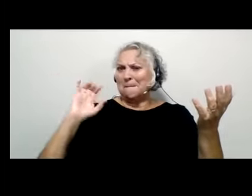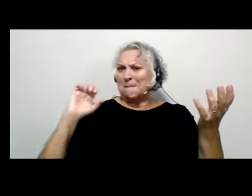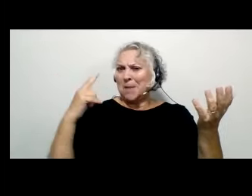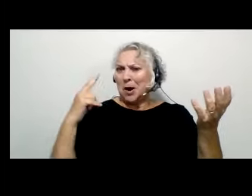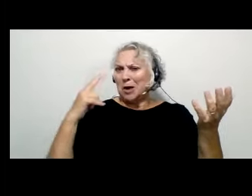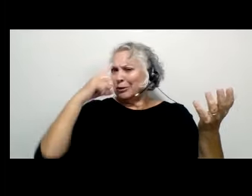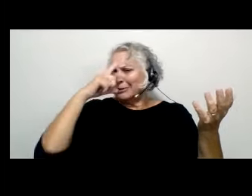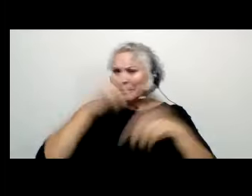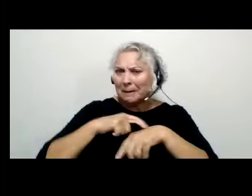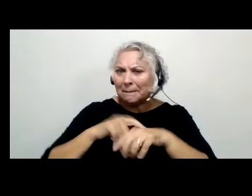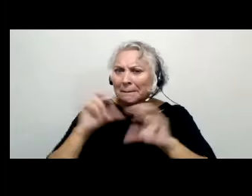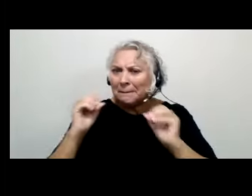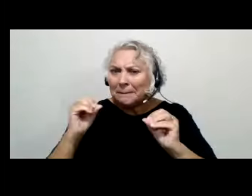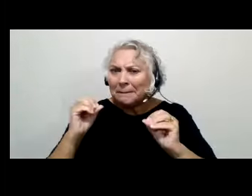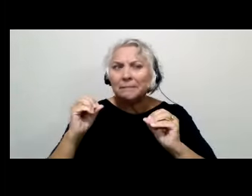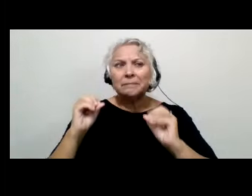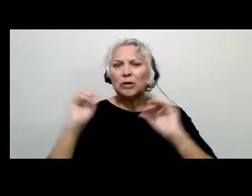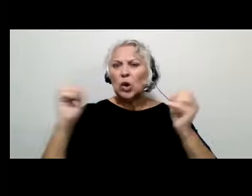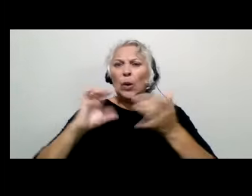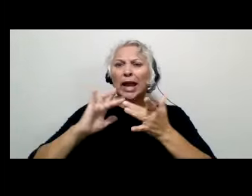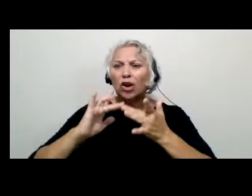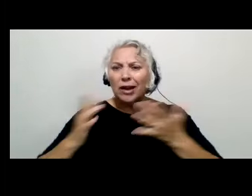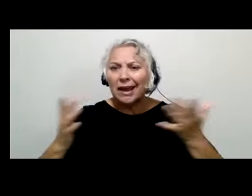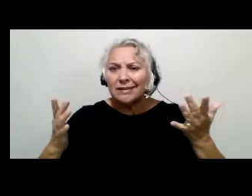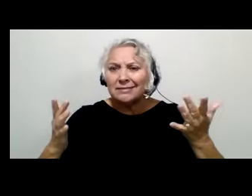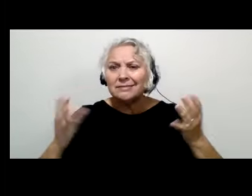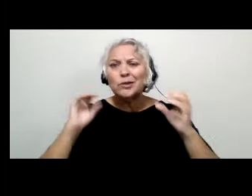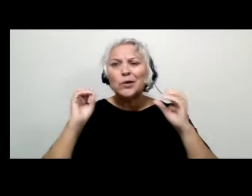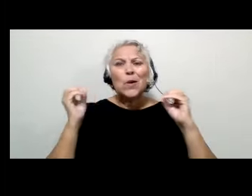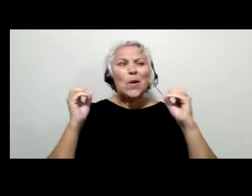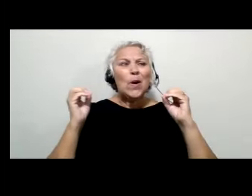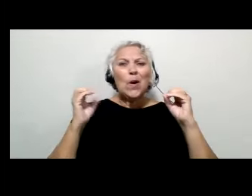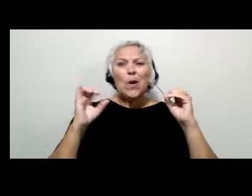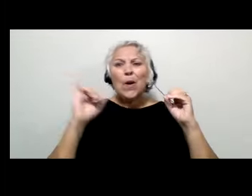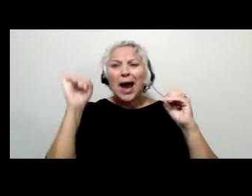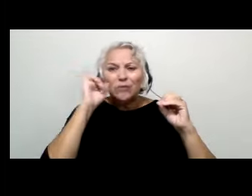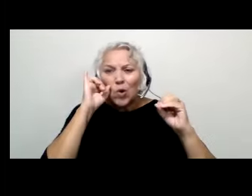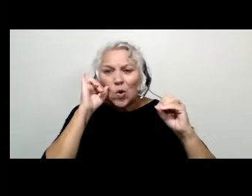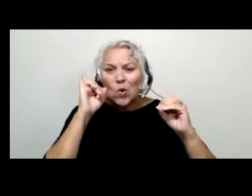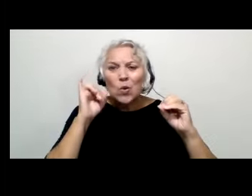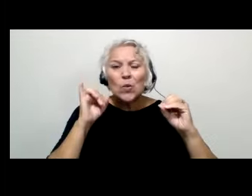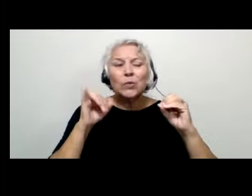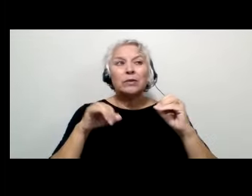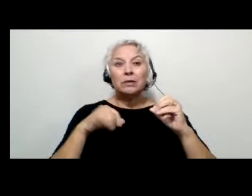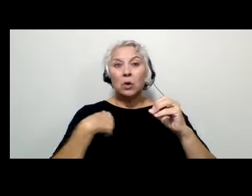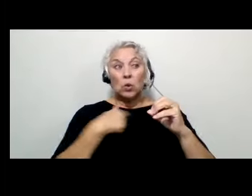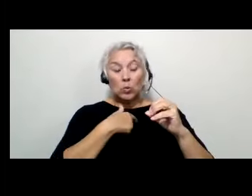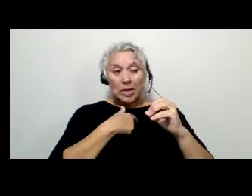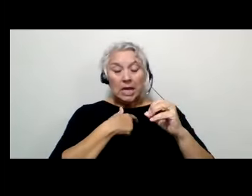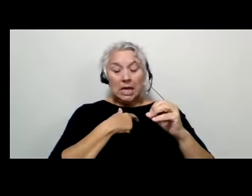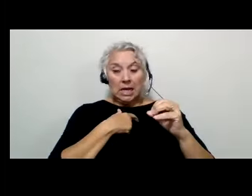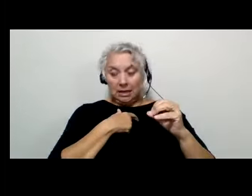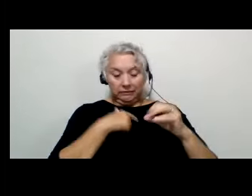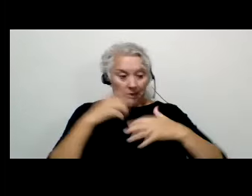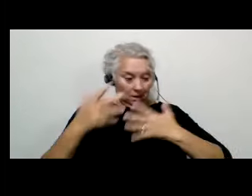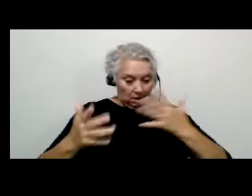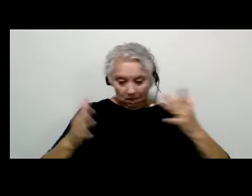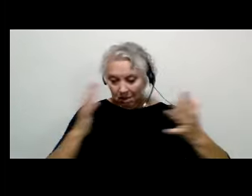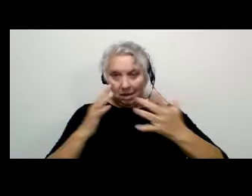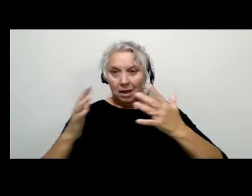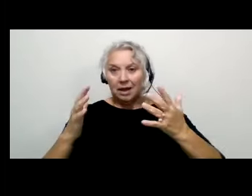summer that might not have internet or might not have an iPhone. And so we've been able to